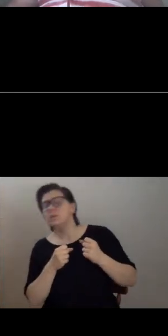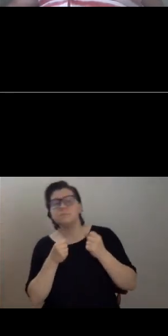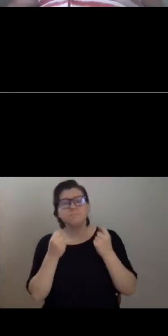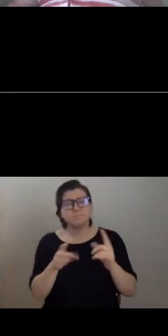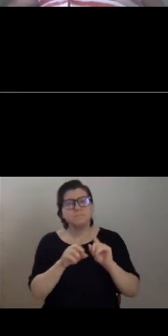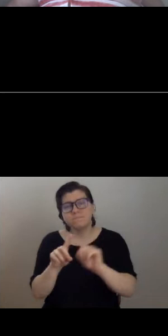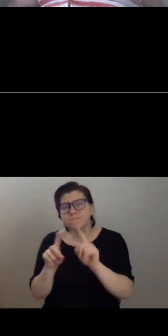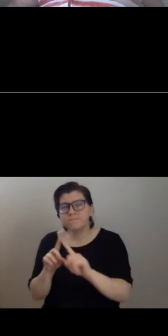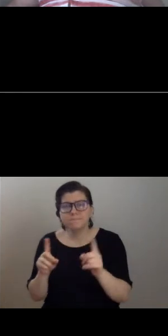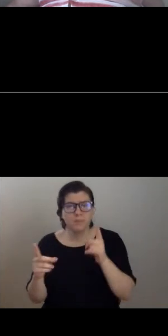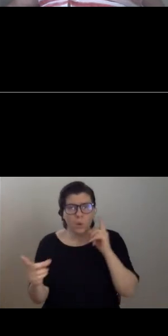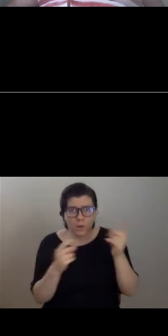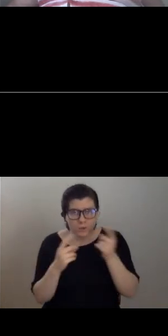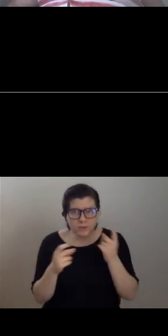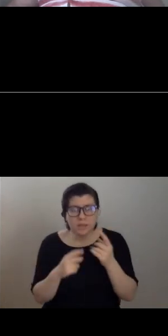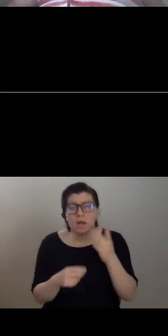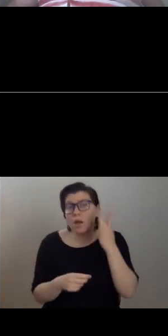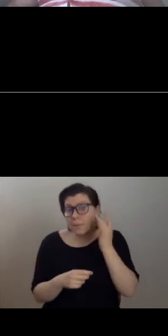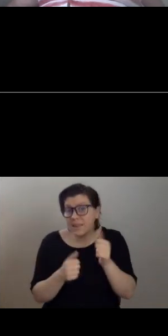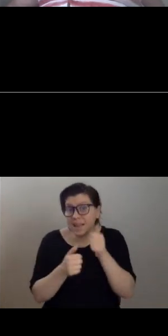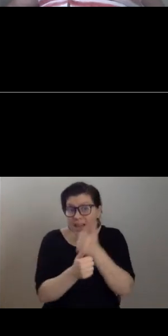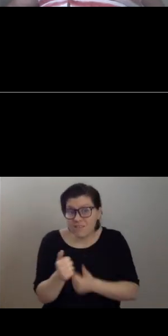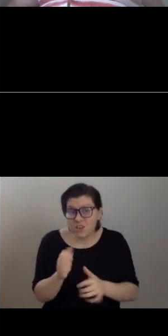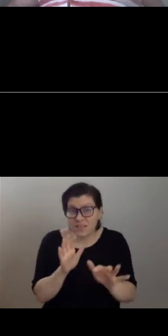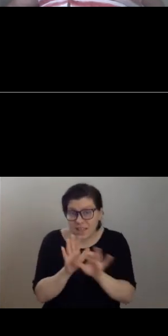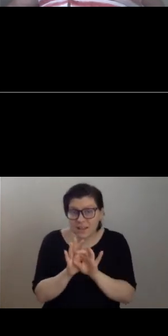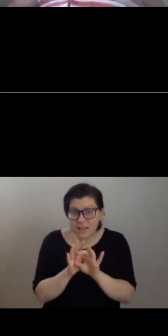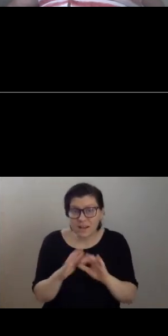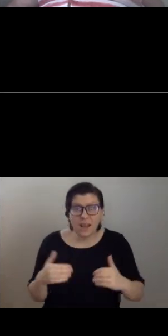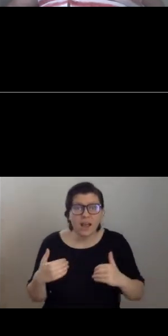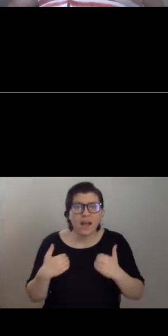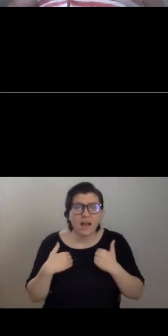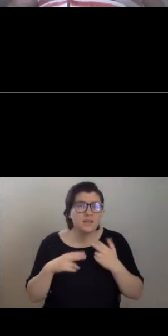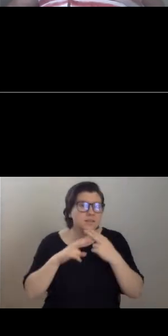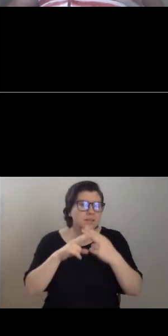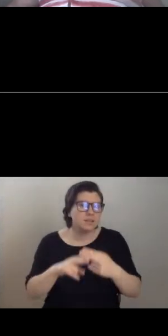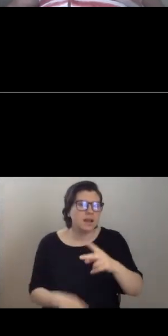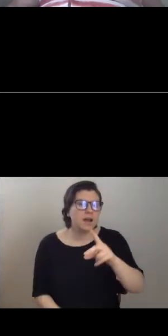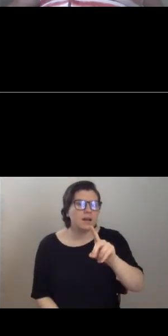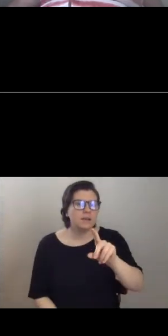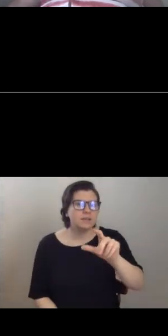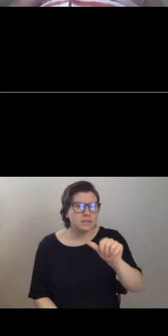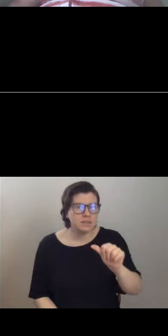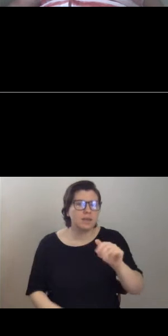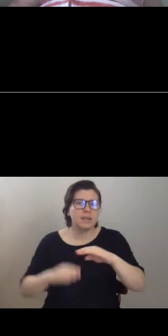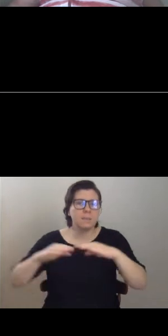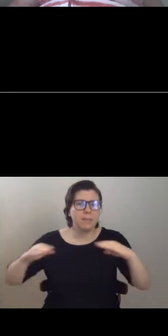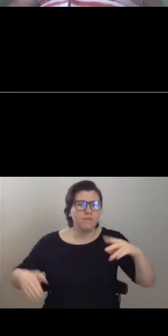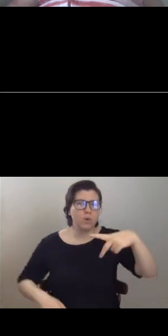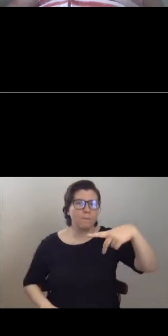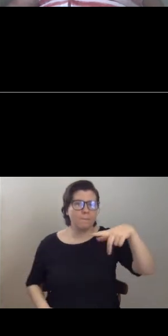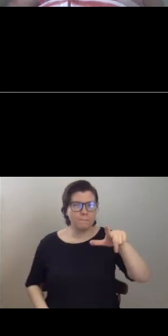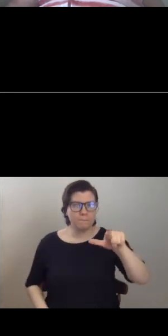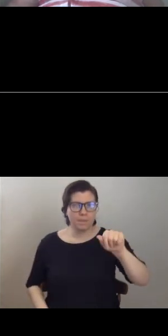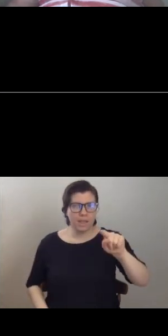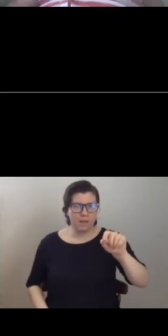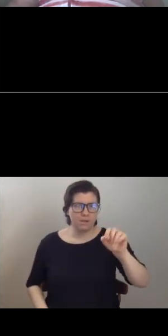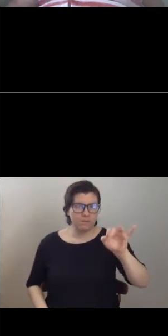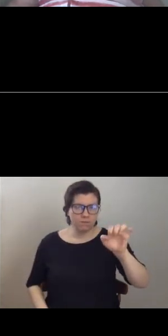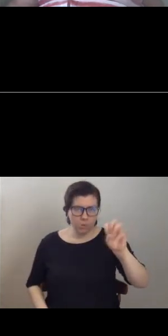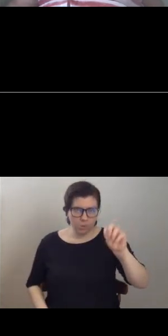because every candidate has what they call a disability platform, and that tells about what they